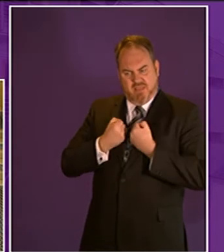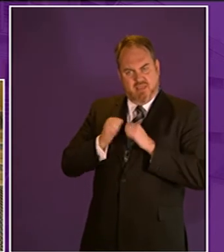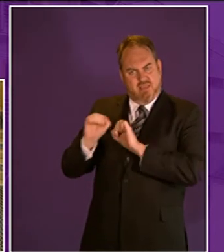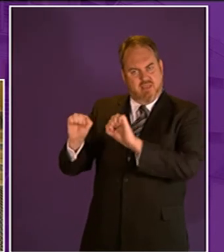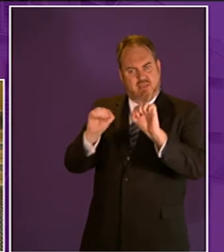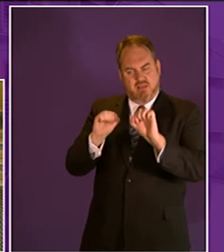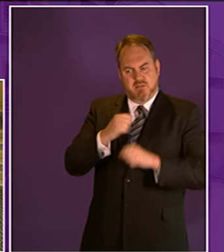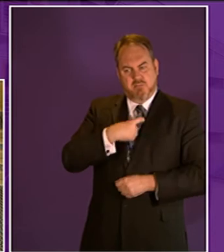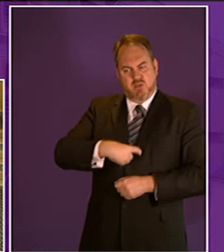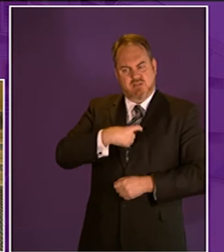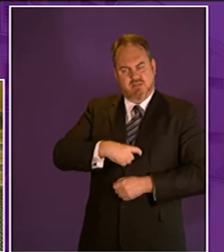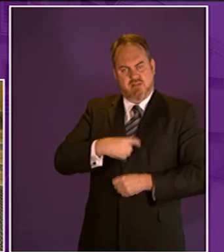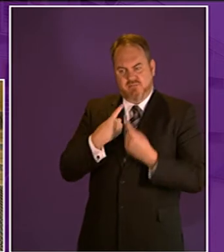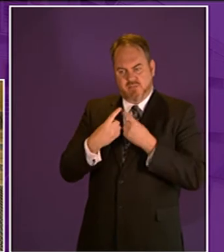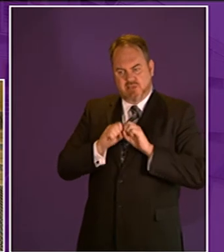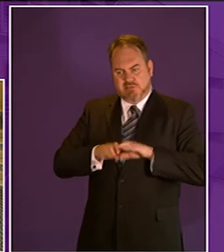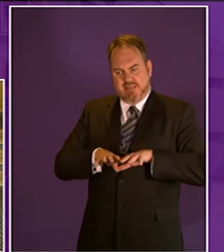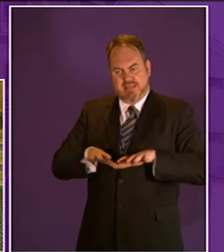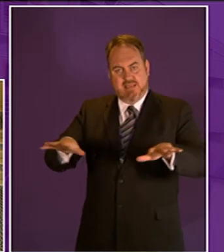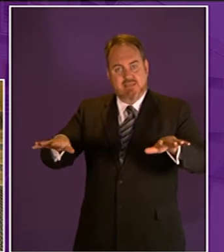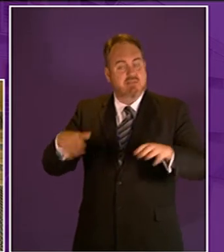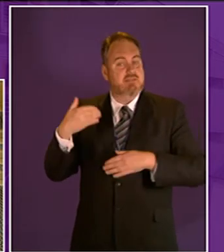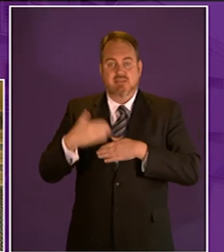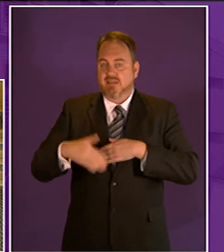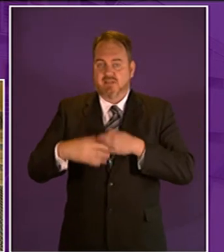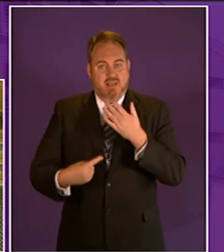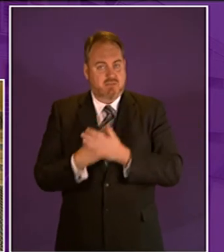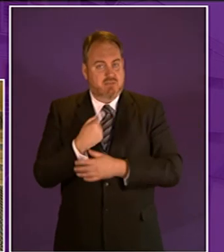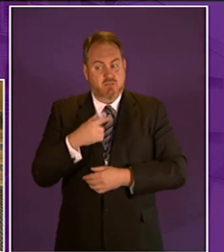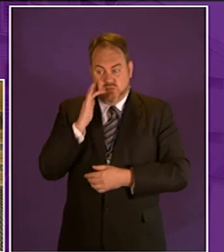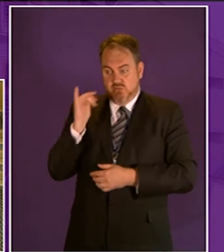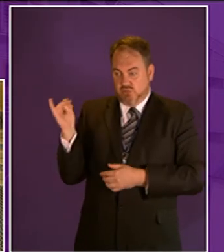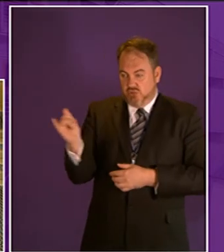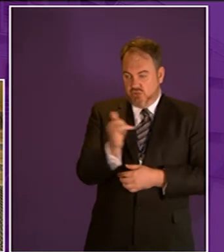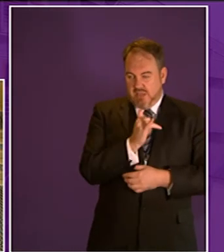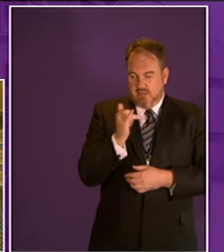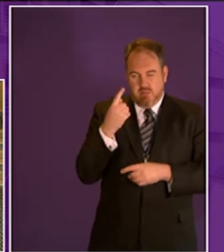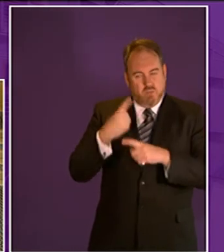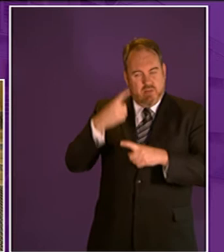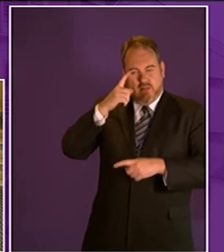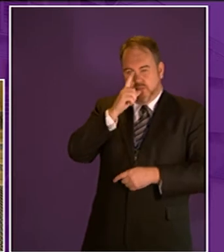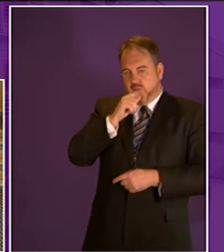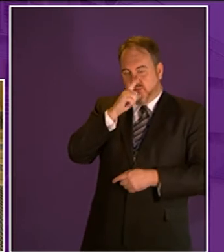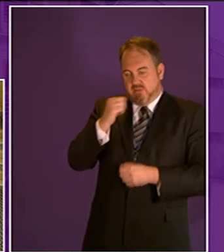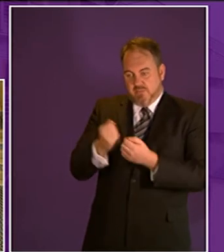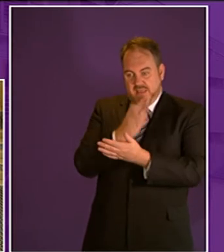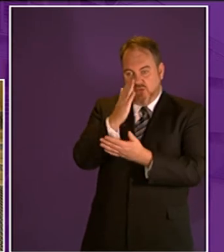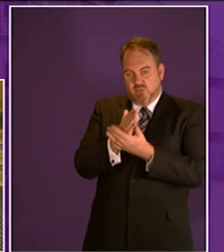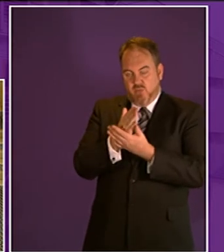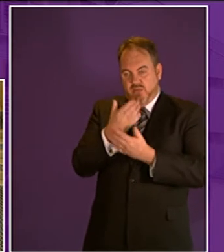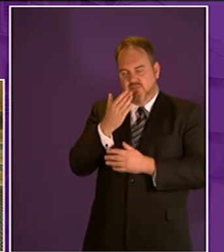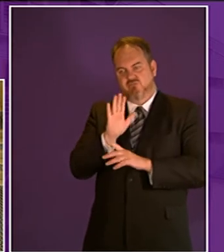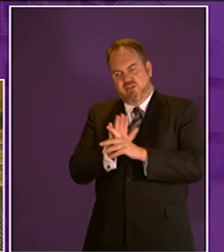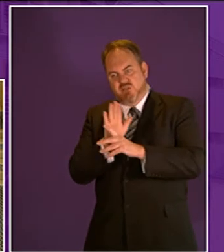may have been compromised. And it was very, very important that we checked out as quickly as we could to give that public reassurance, and we were